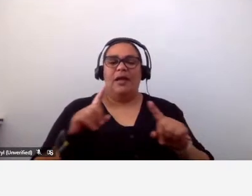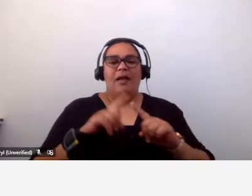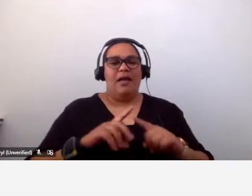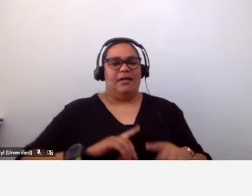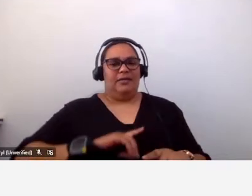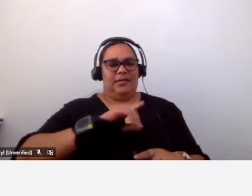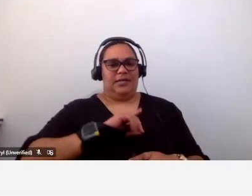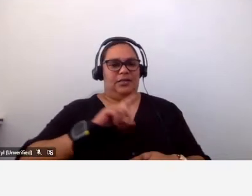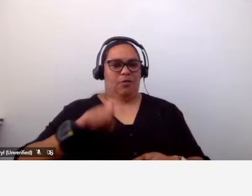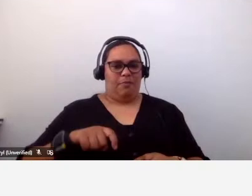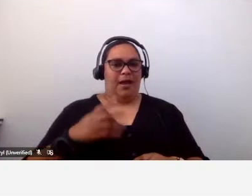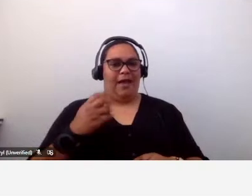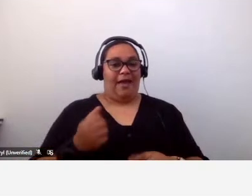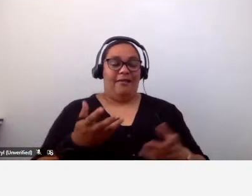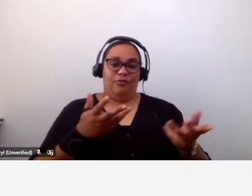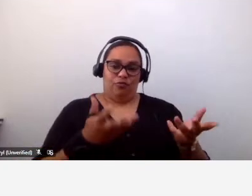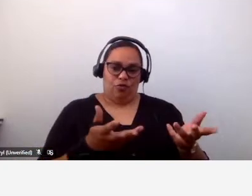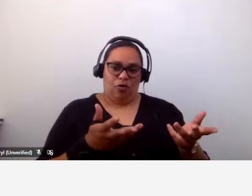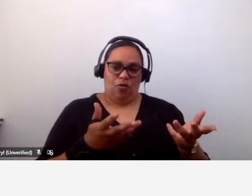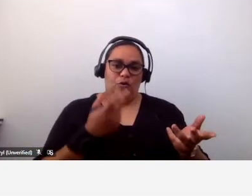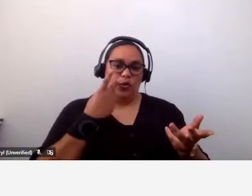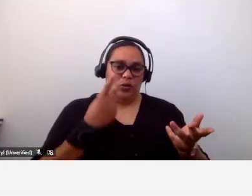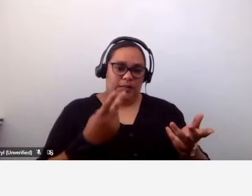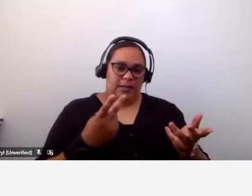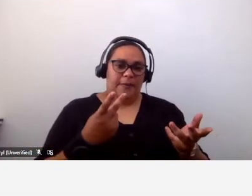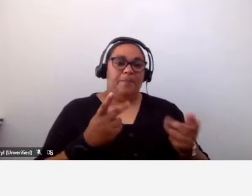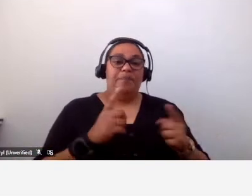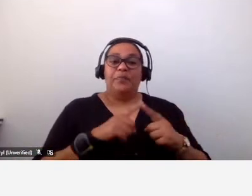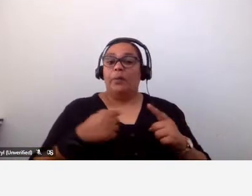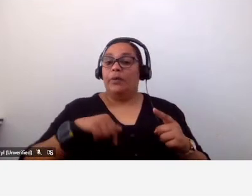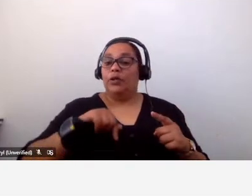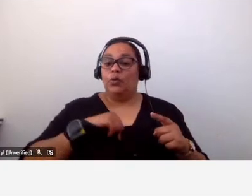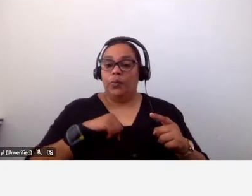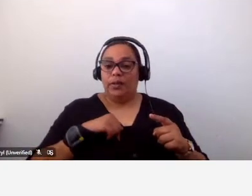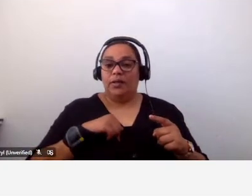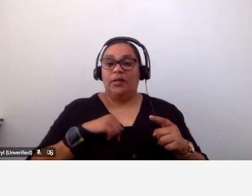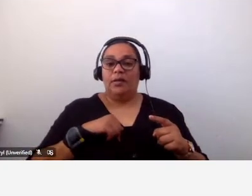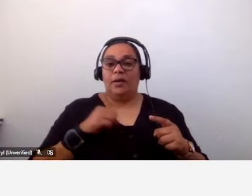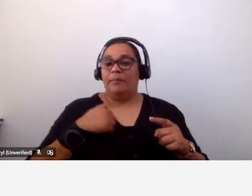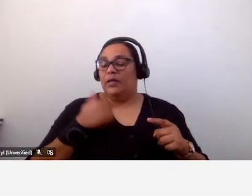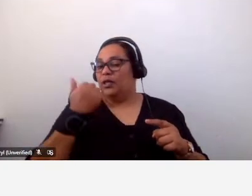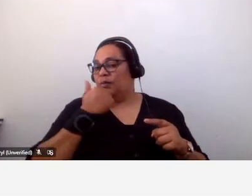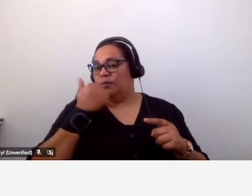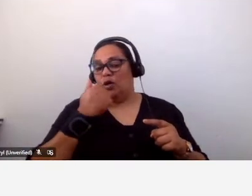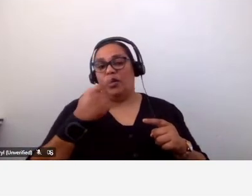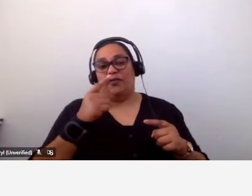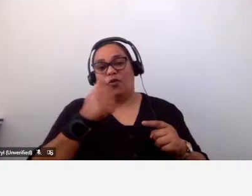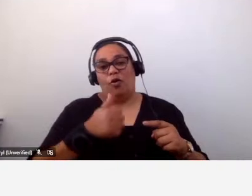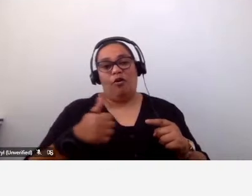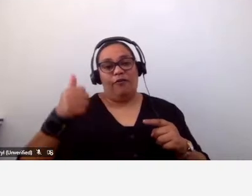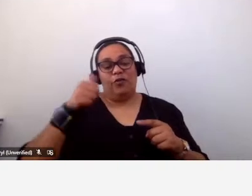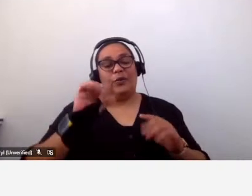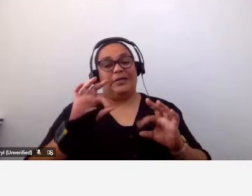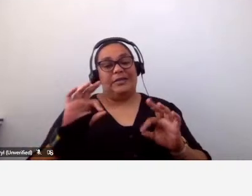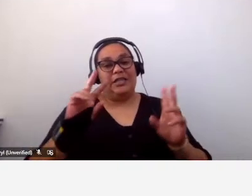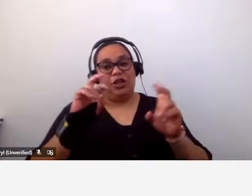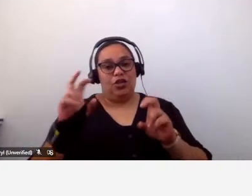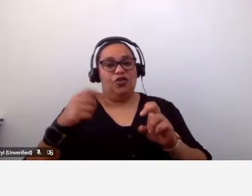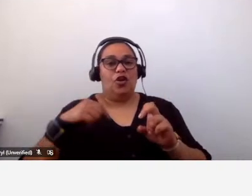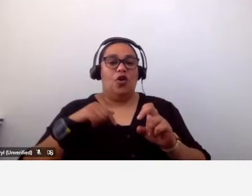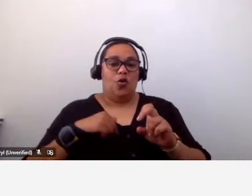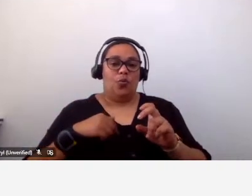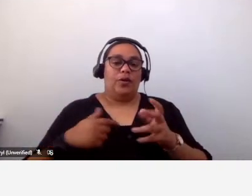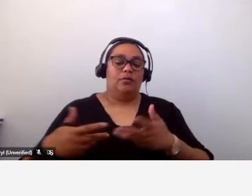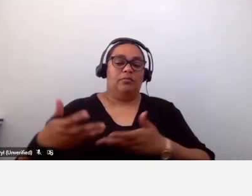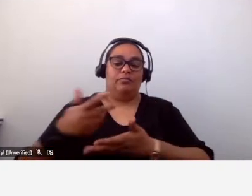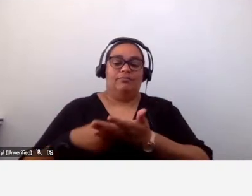There's that, and then I'm sorry to the officials because this is an issue we actually ventilated and